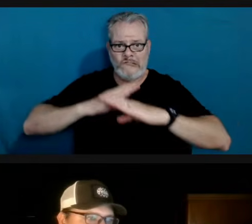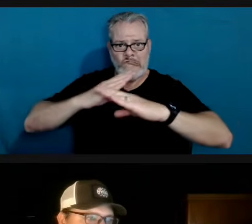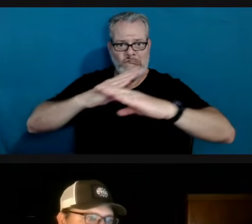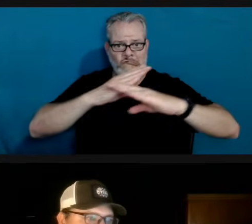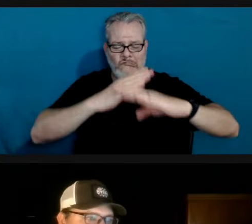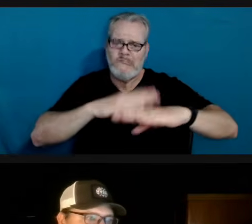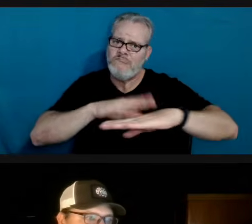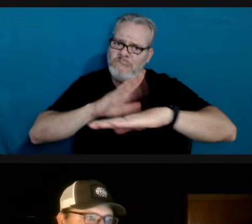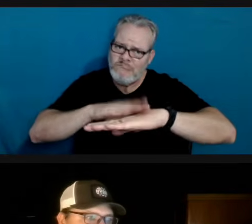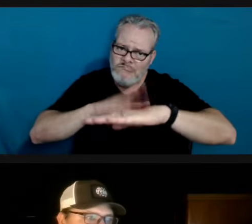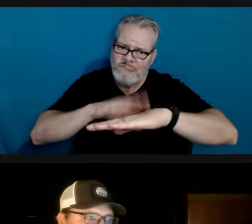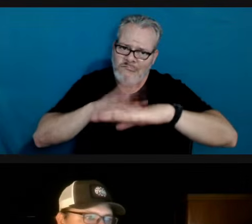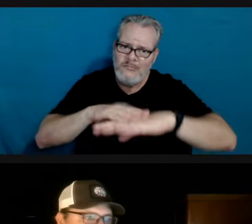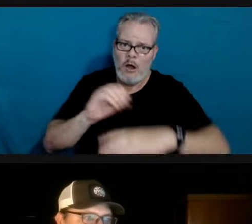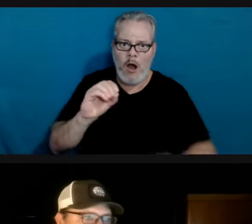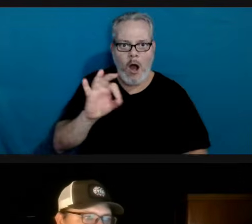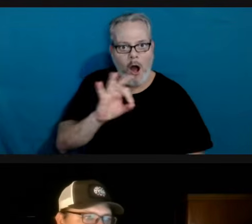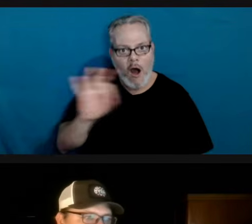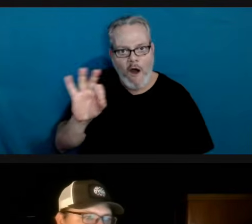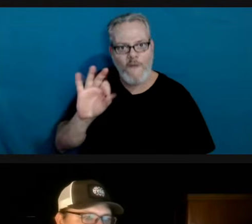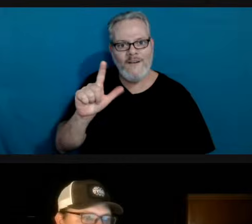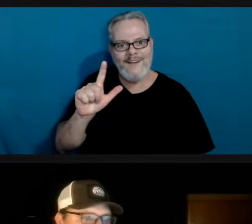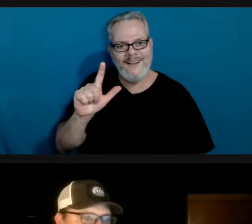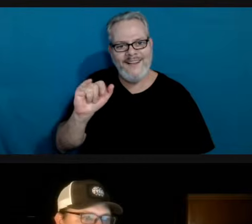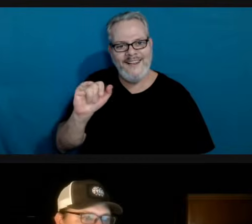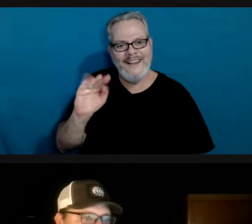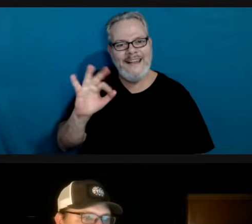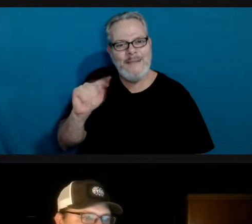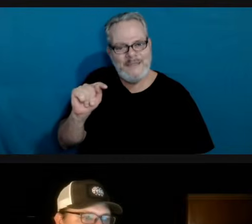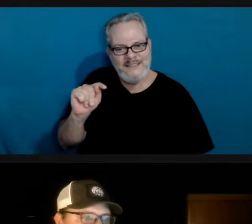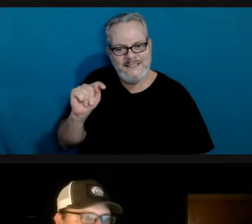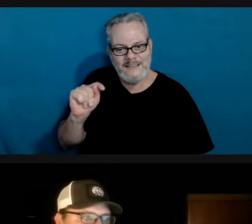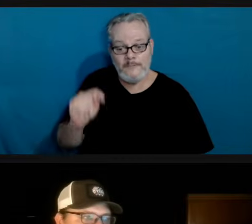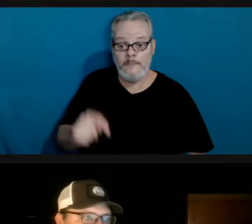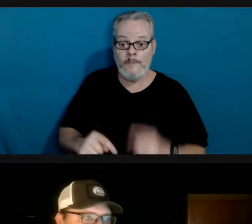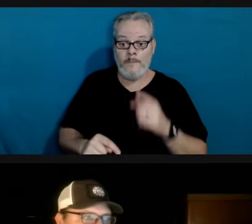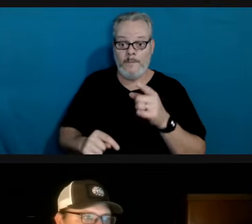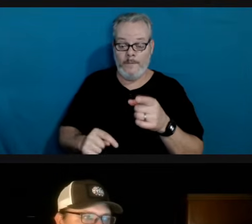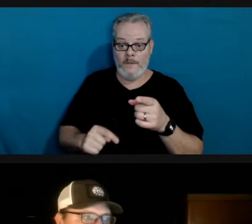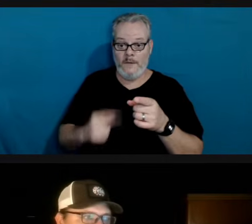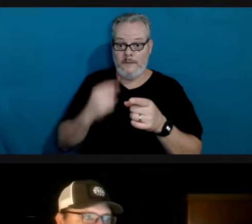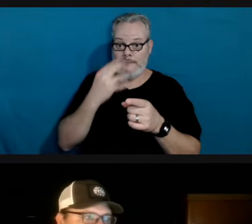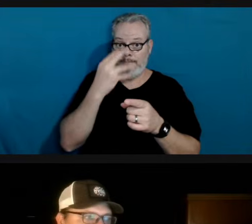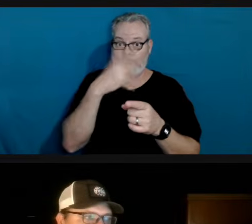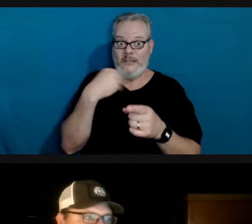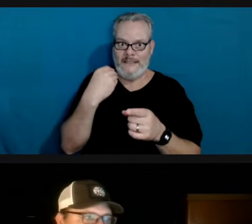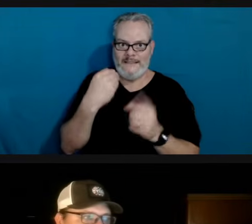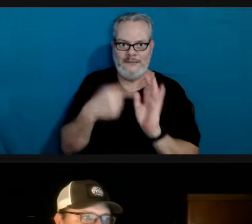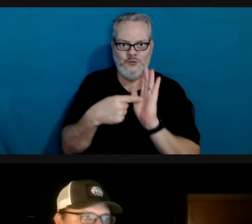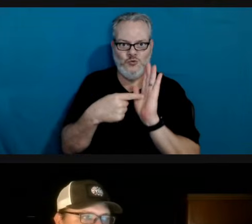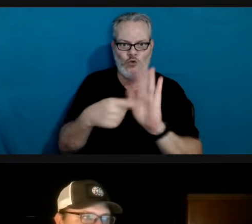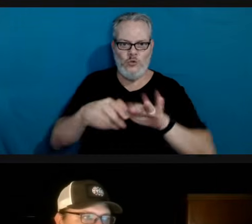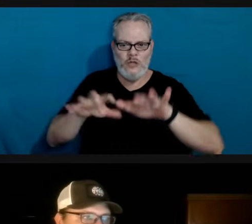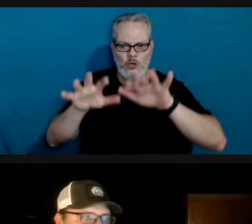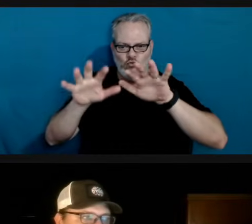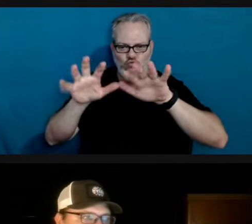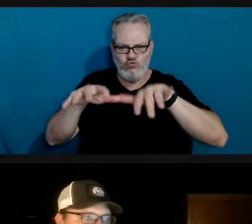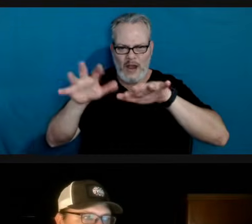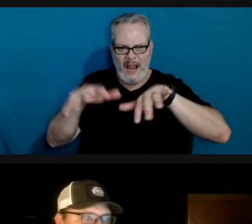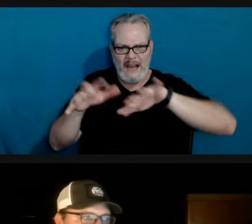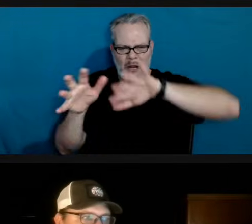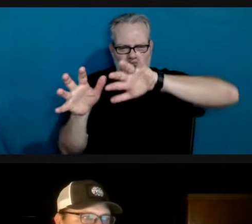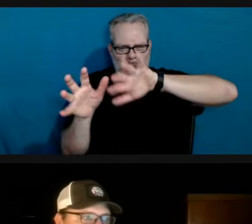are off limits. This is a shot. BB pulled this for me and shows the rain just shooting sideways up